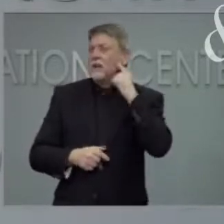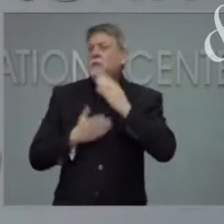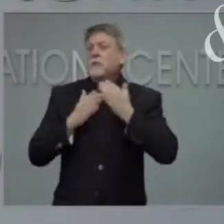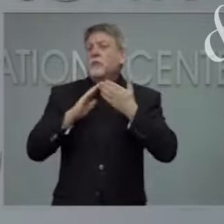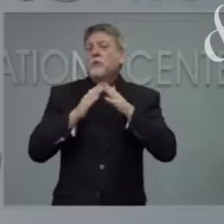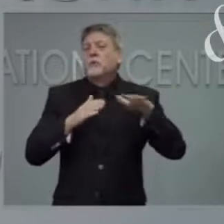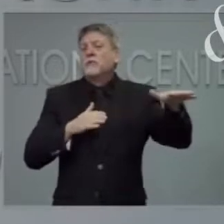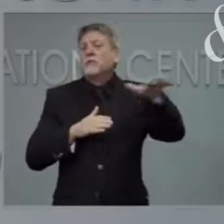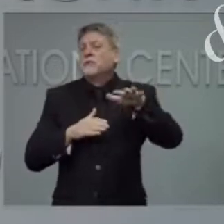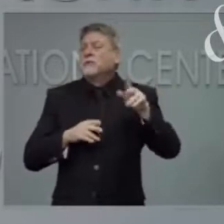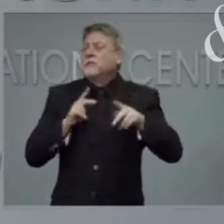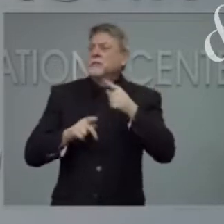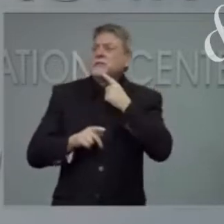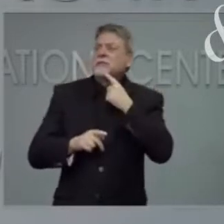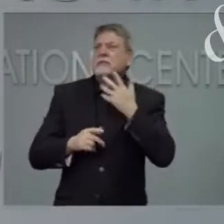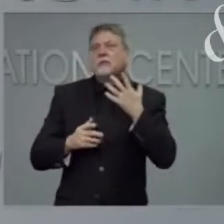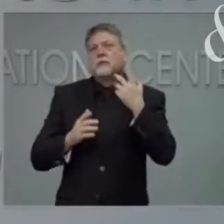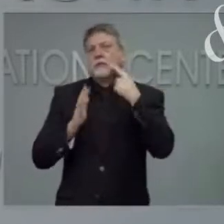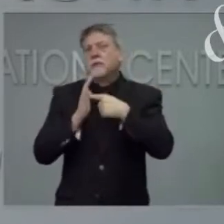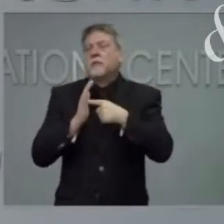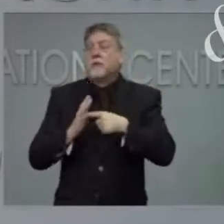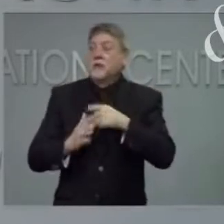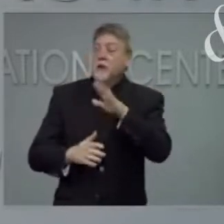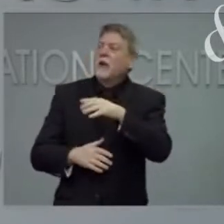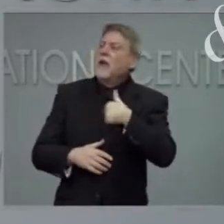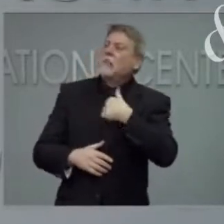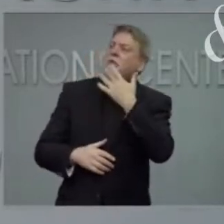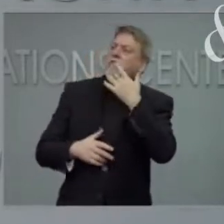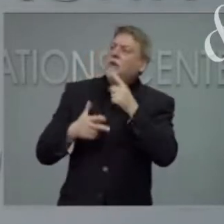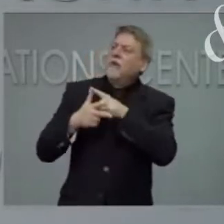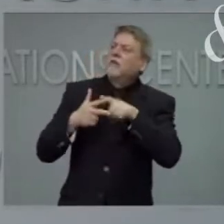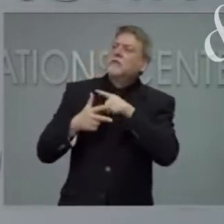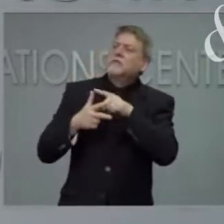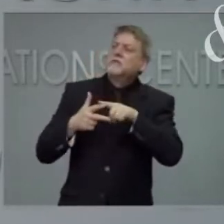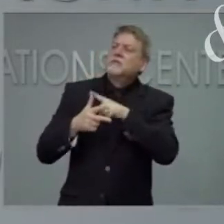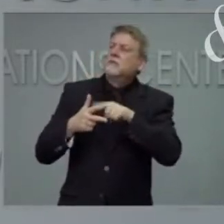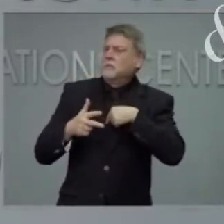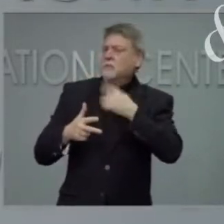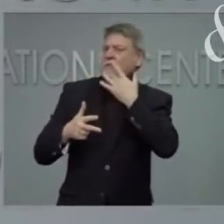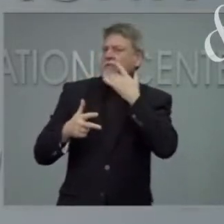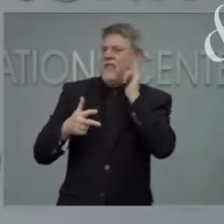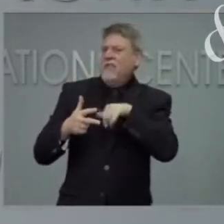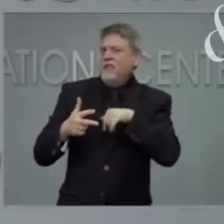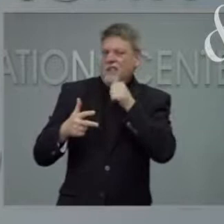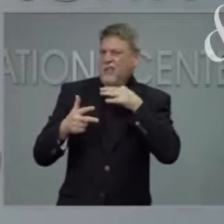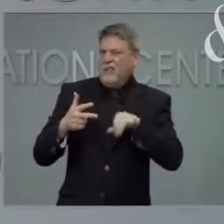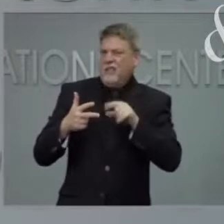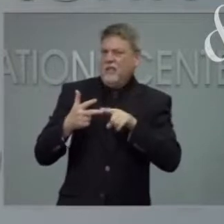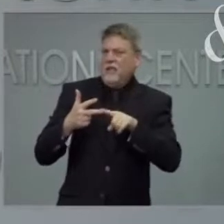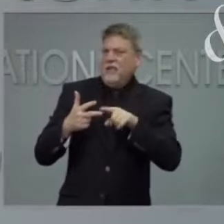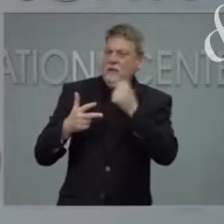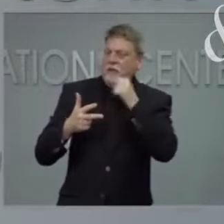viewers who say they would rather get the Pfizer or Moderna vaccine because